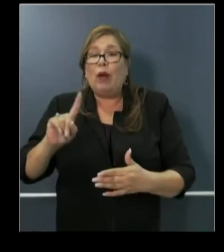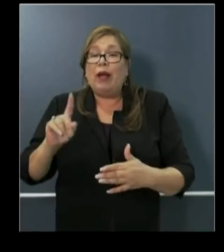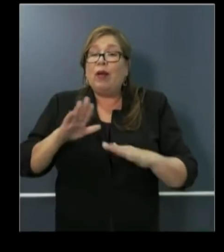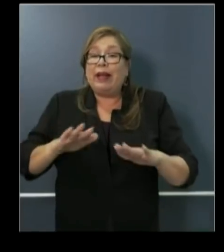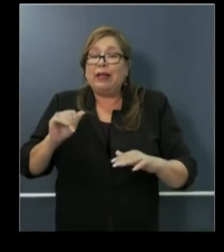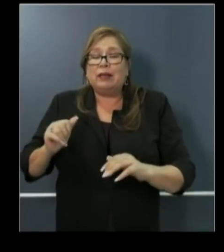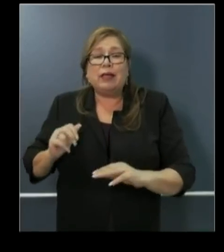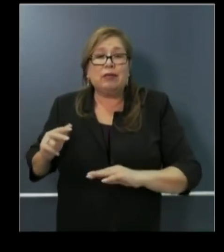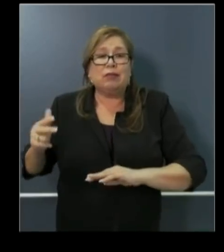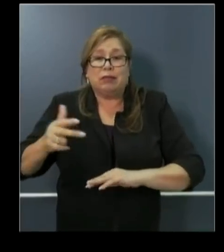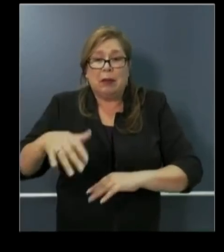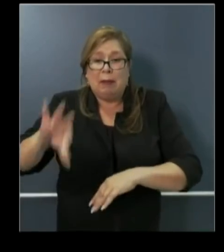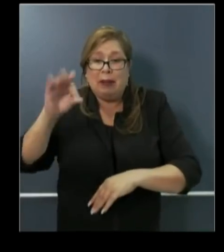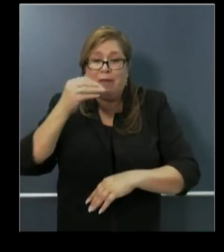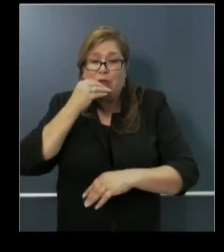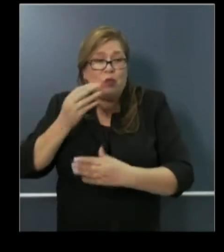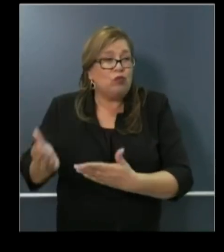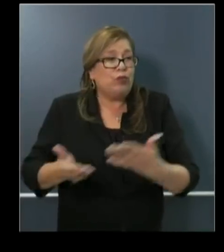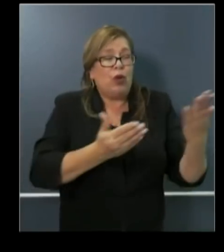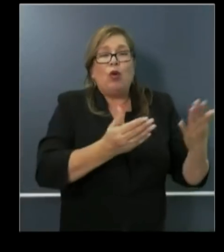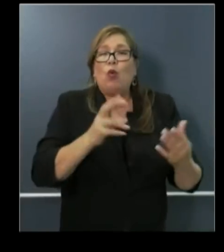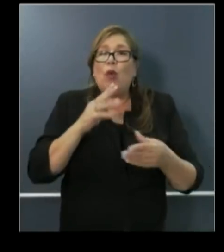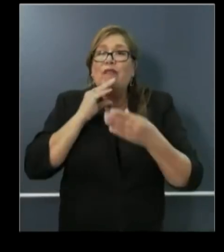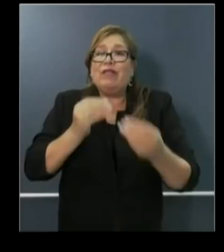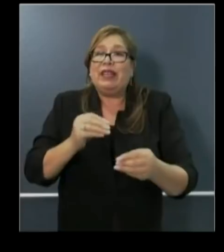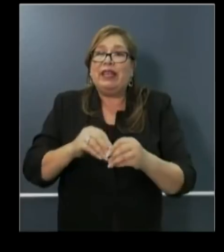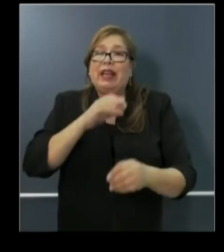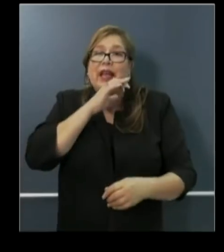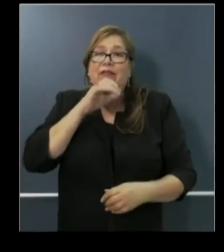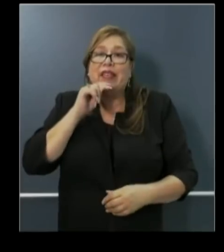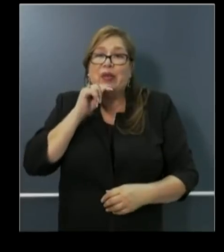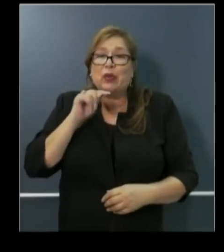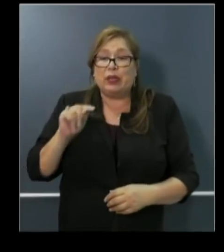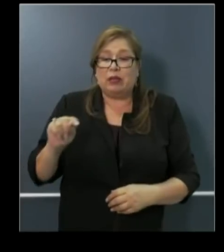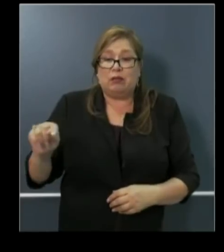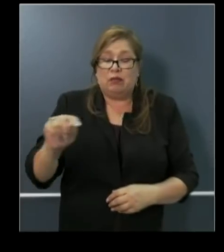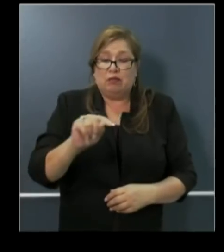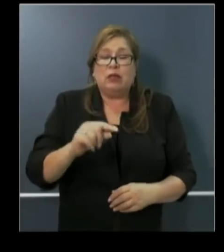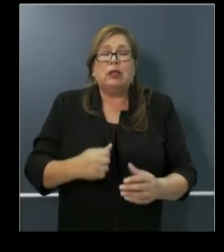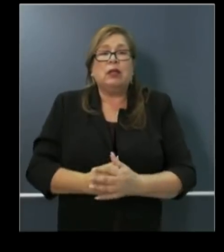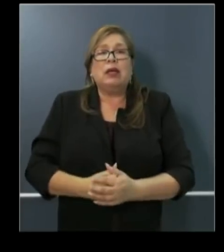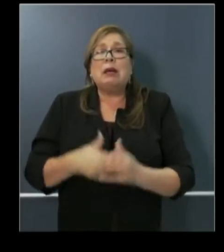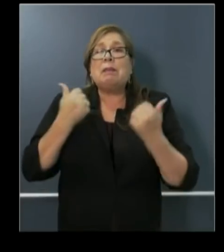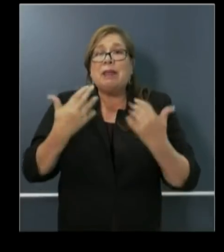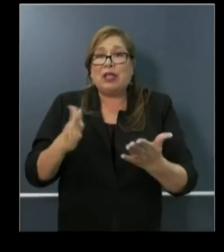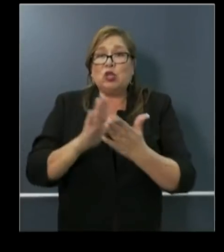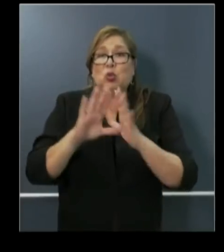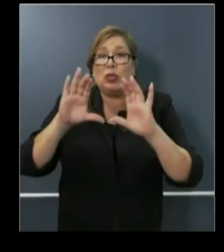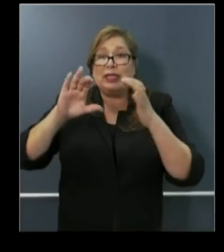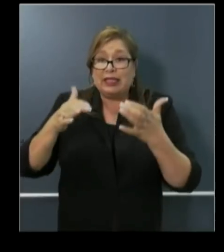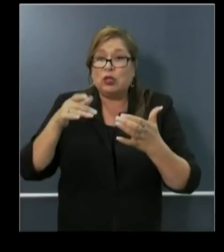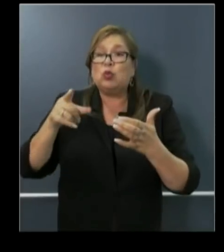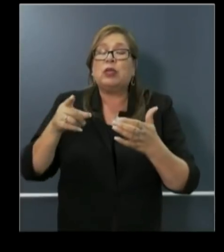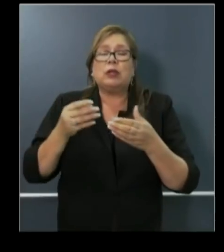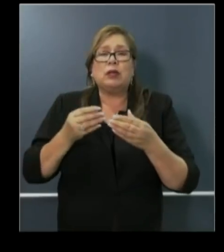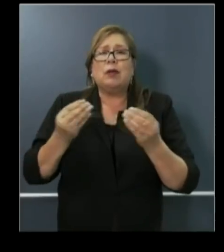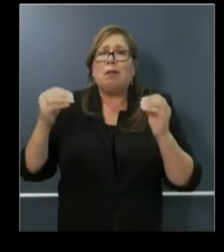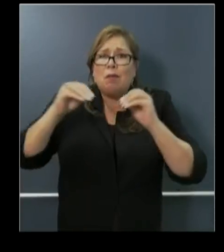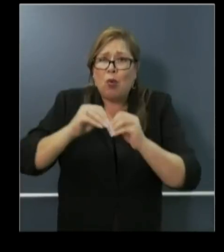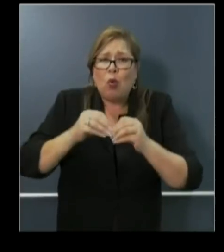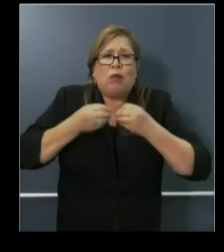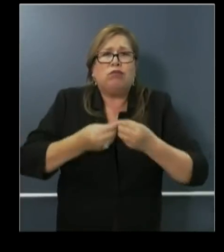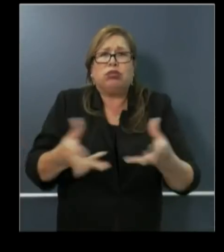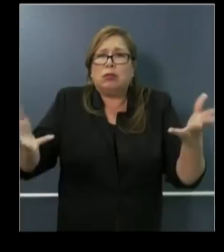being fed in cafeterias. Many districts have expanded their provision of meals so